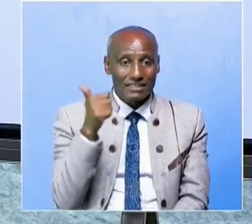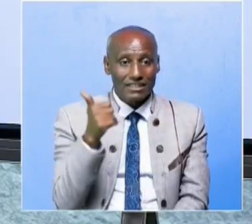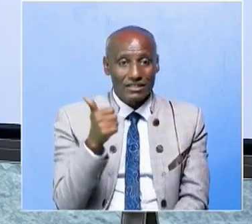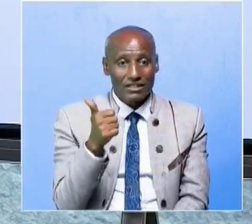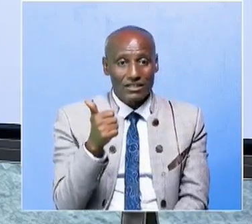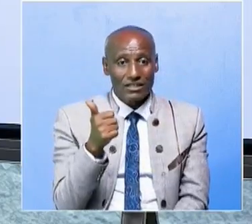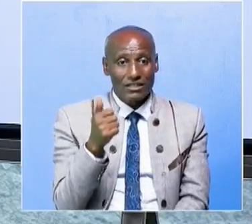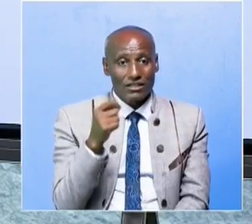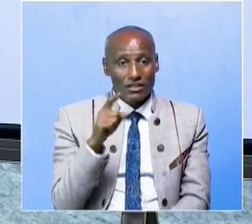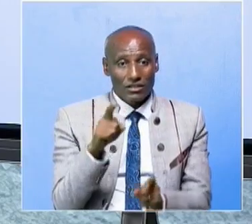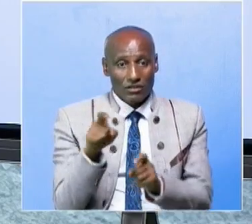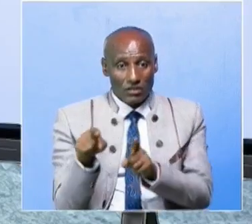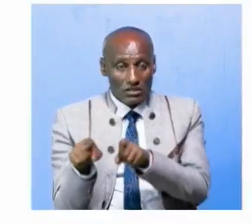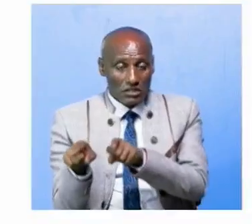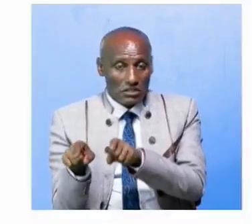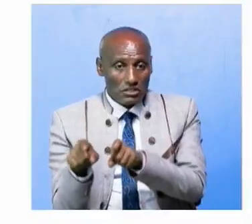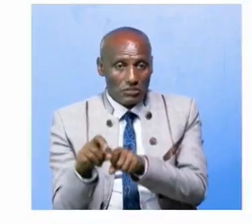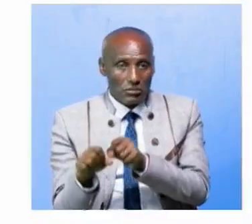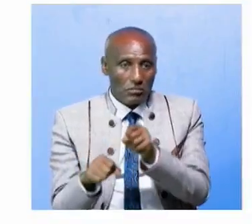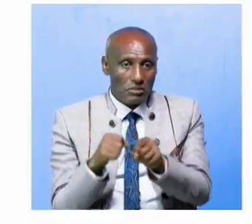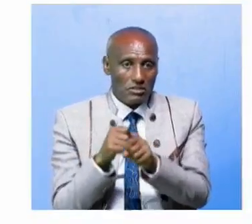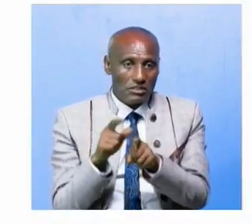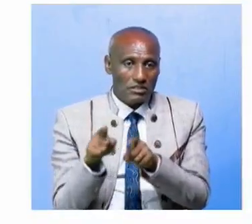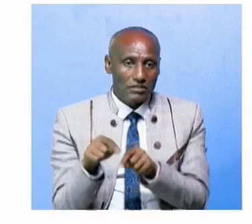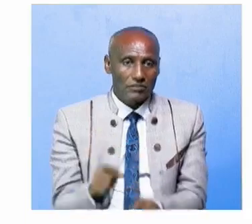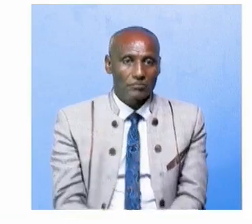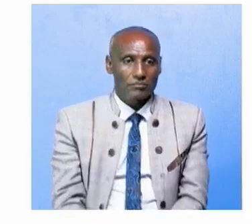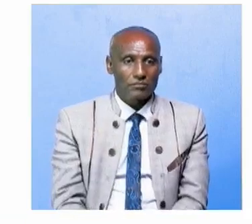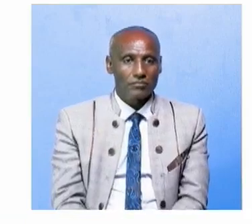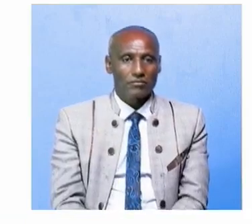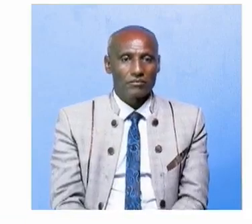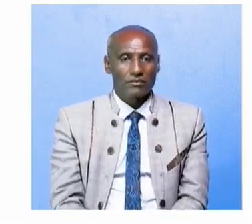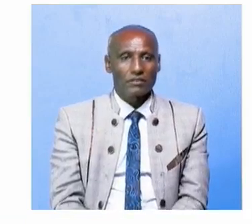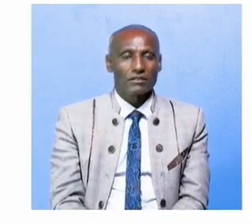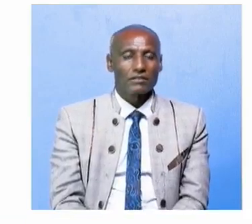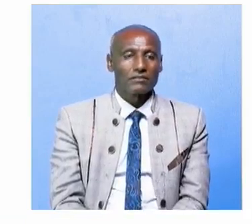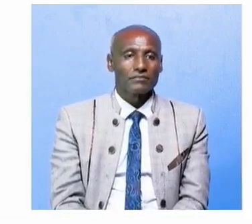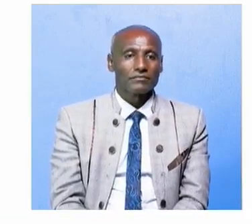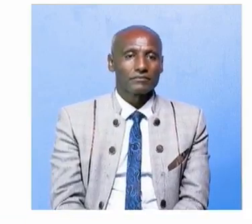science experiment. Okay? How would Stephen